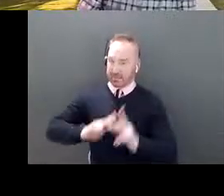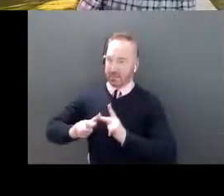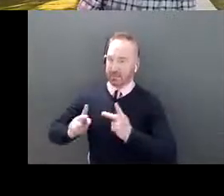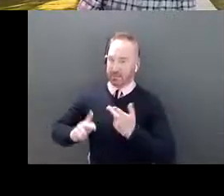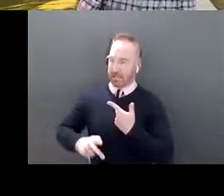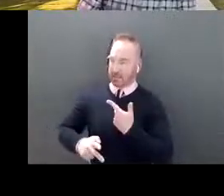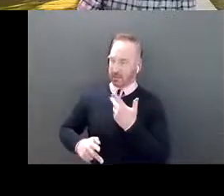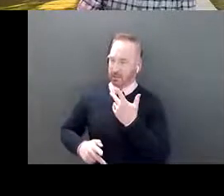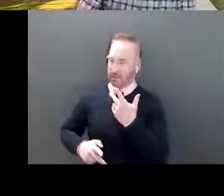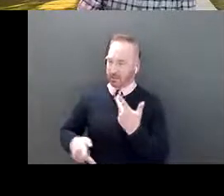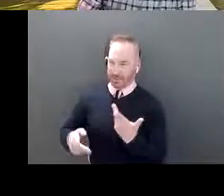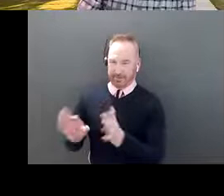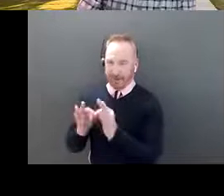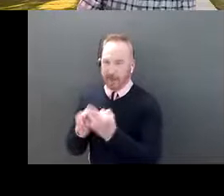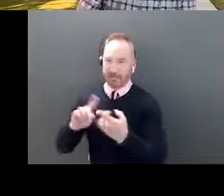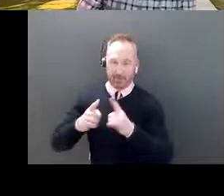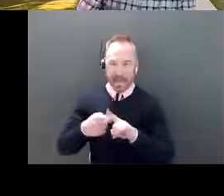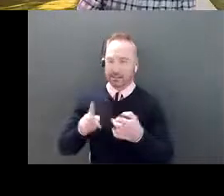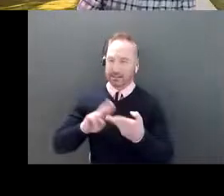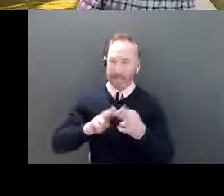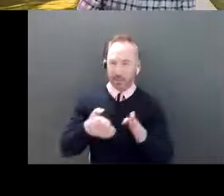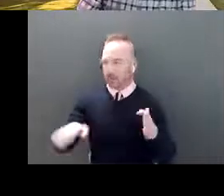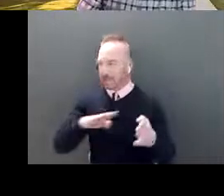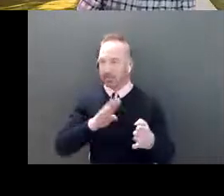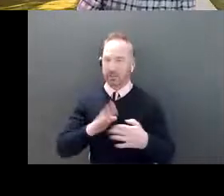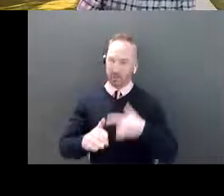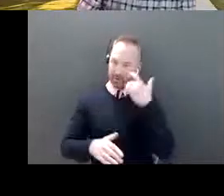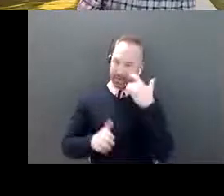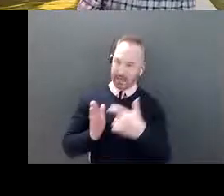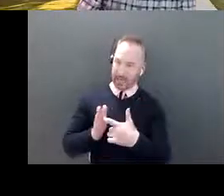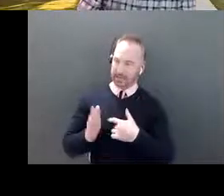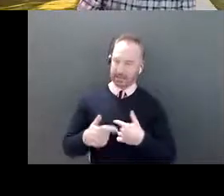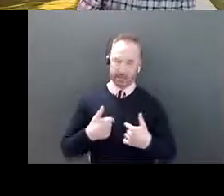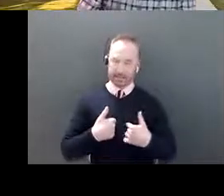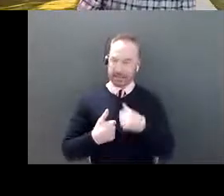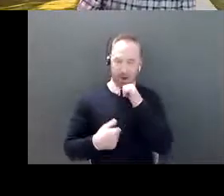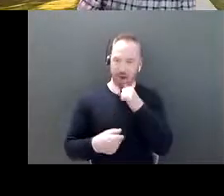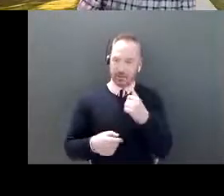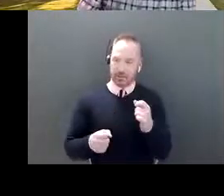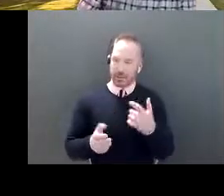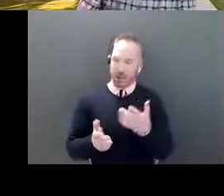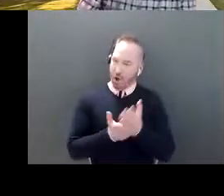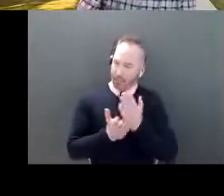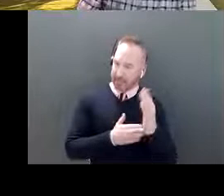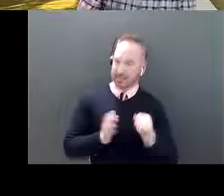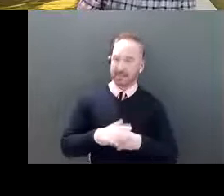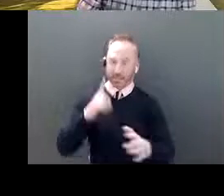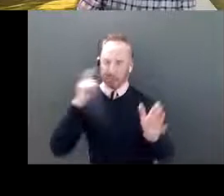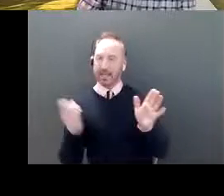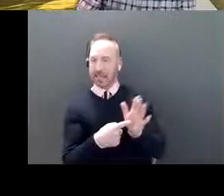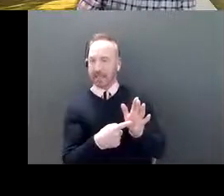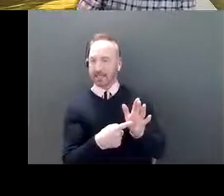recognize themselves when things aren't okay. So, change is possible. Like these are, when I